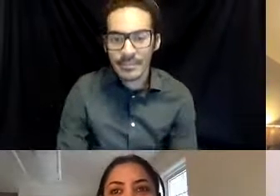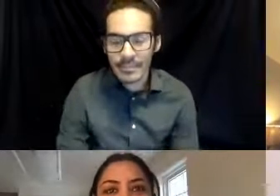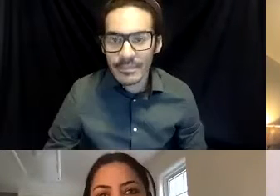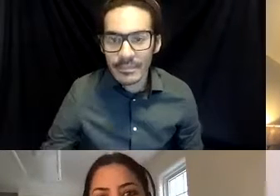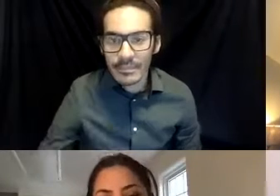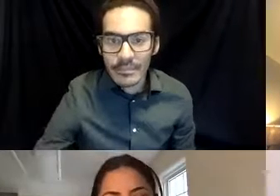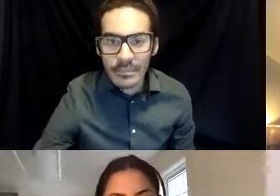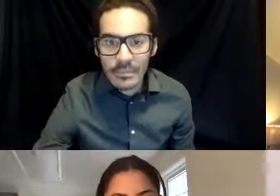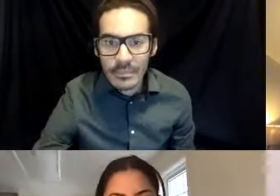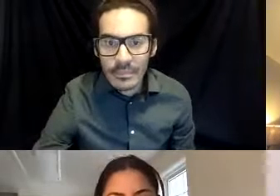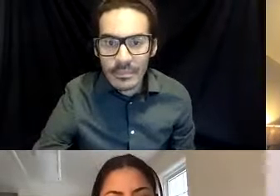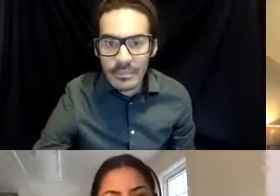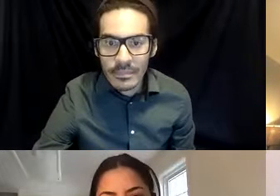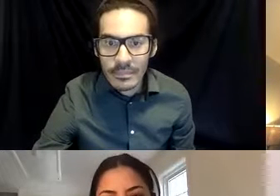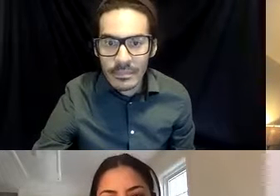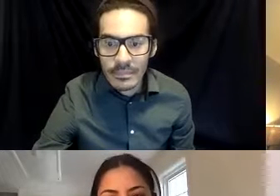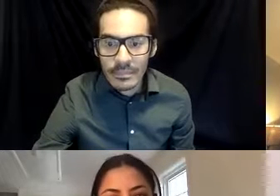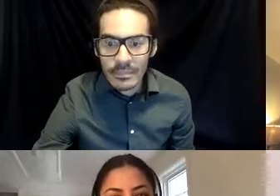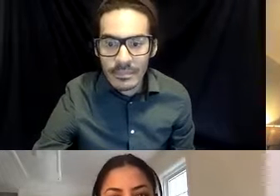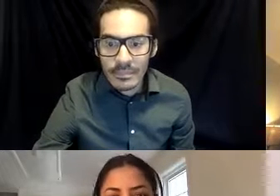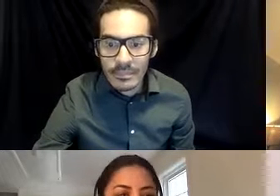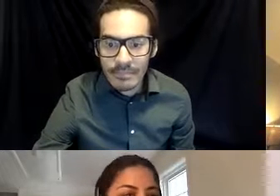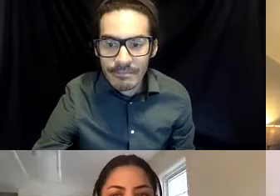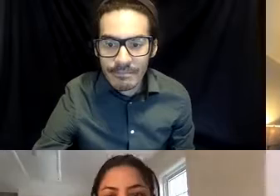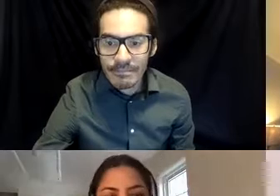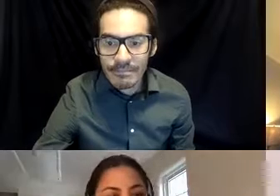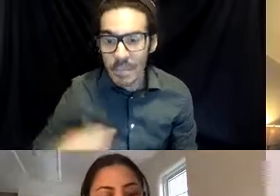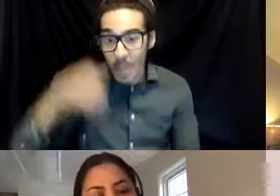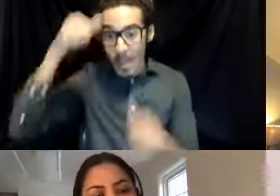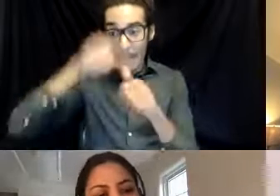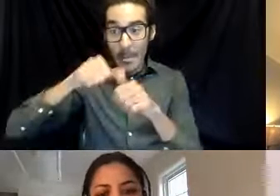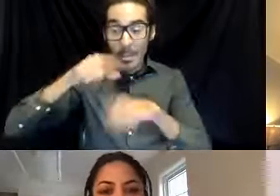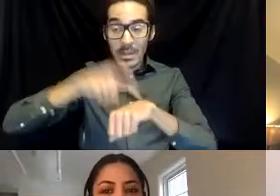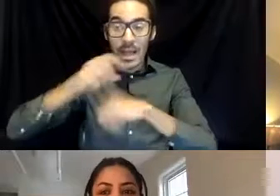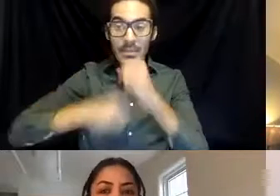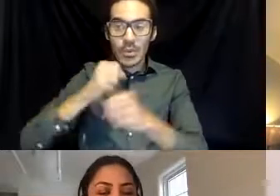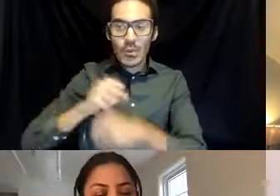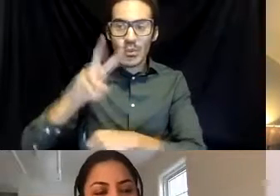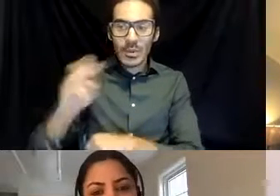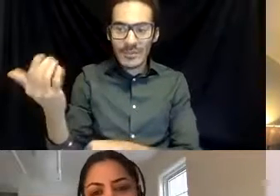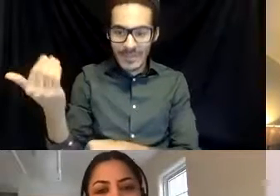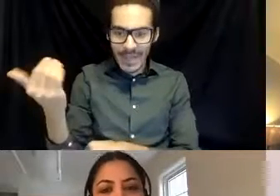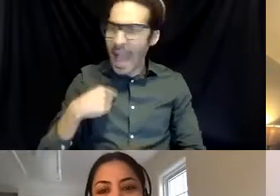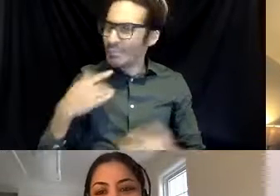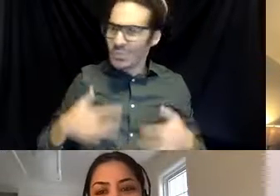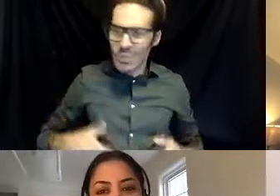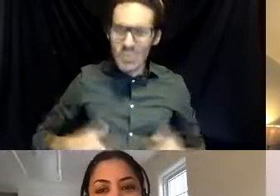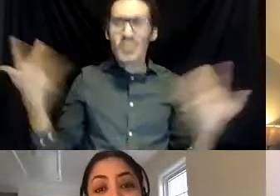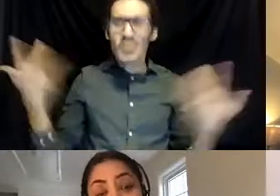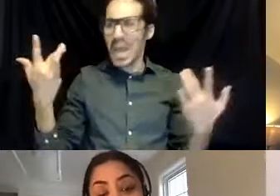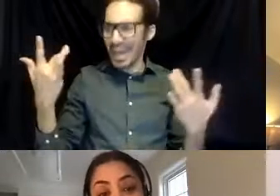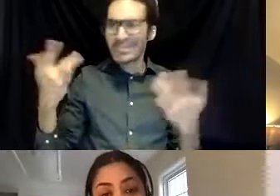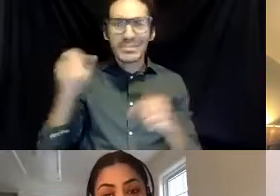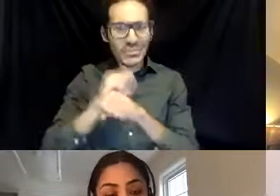So I remember the time in 2015 when I was so thrilled when I got this job offer, and I said, I'm going to.